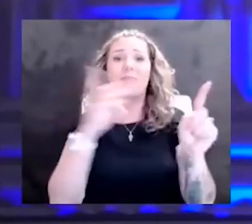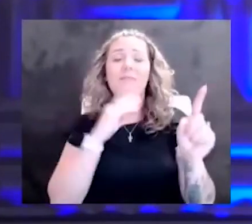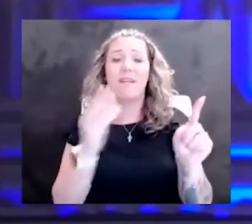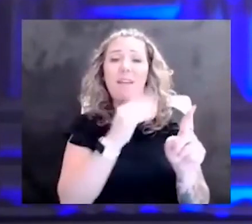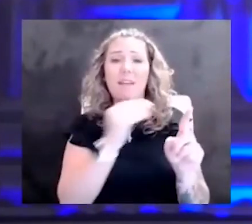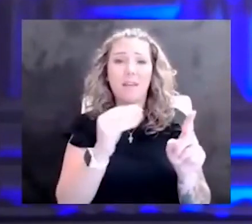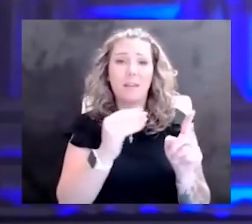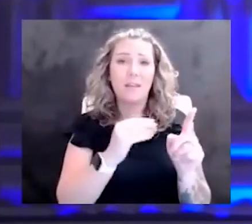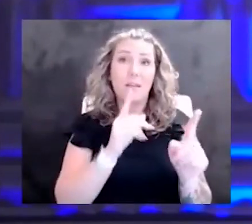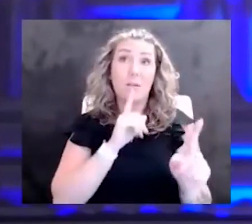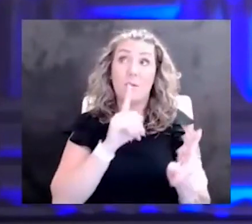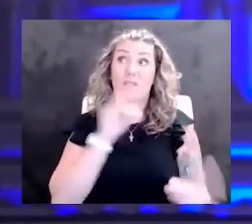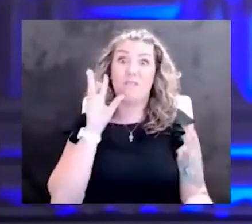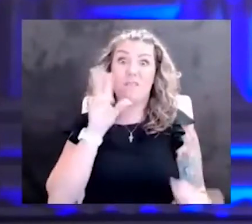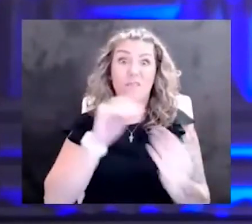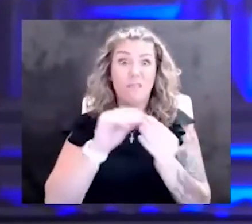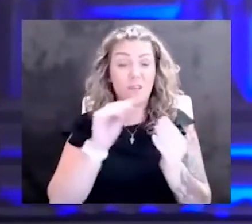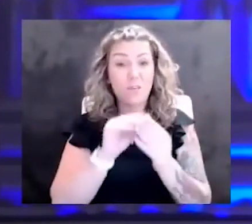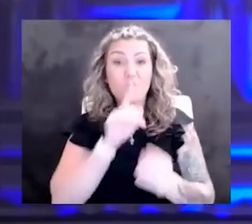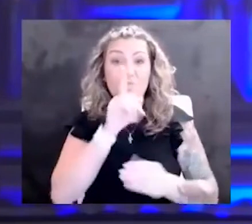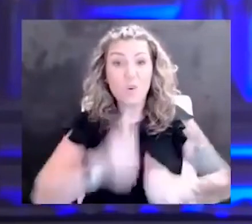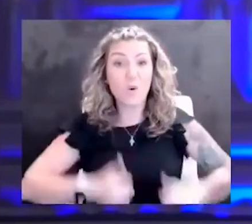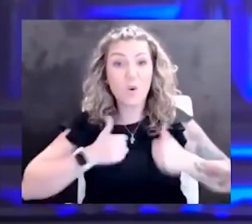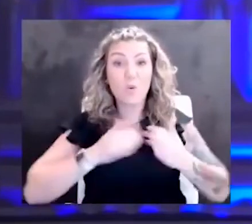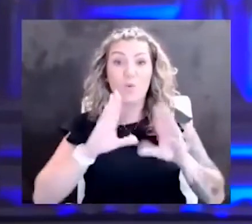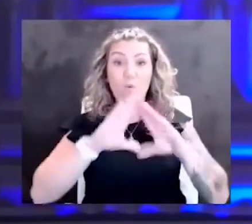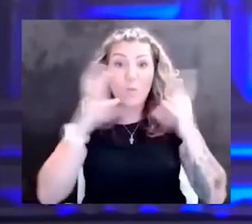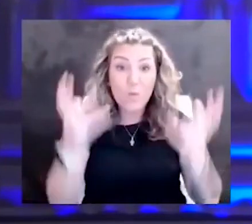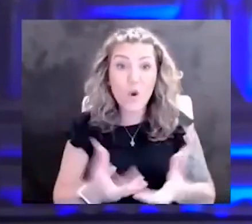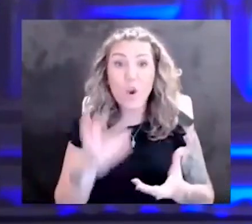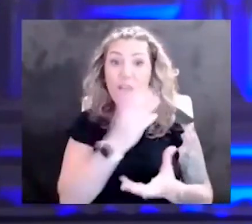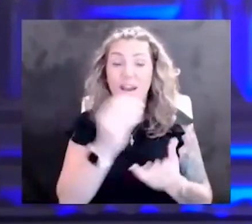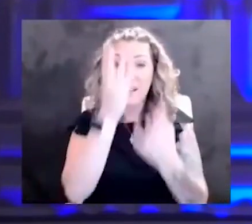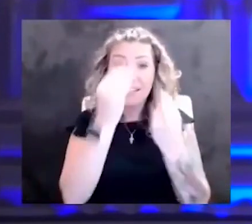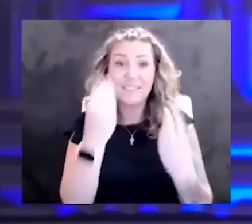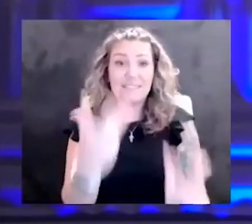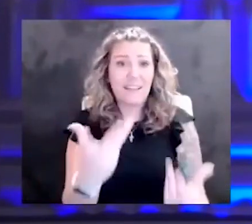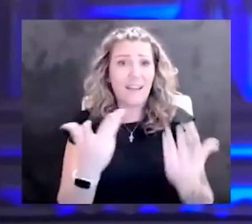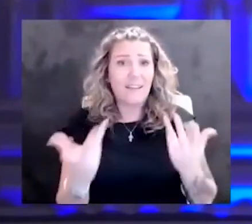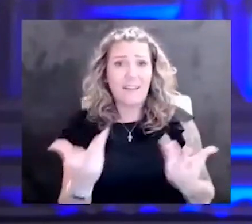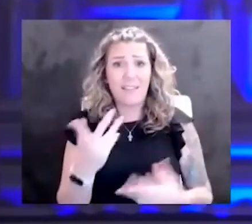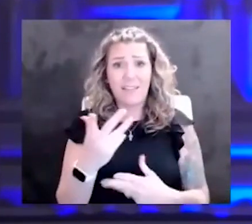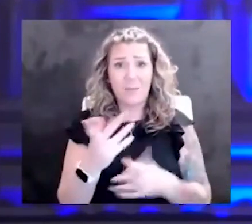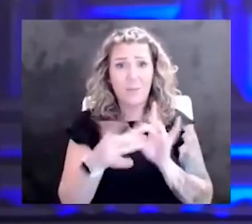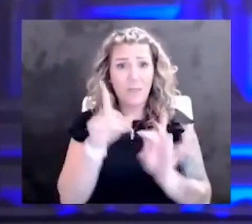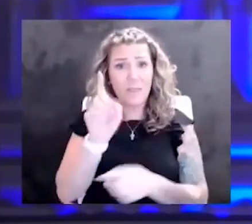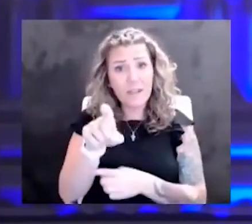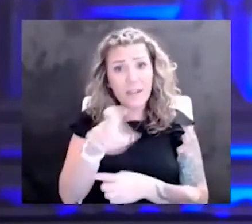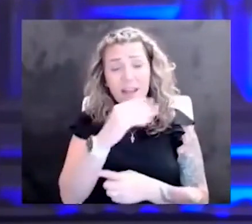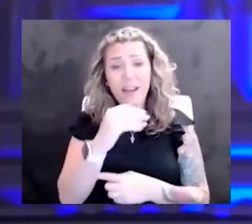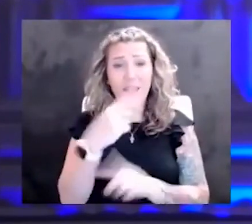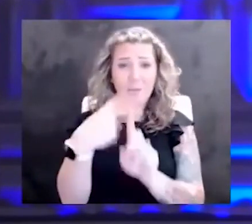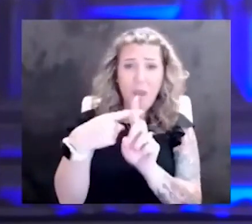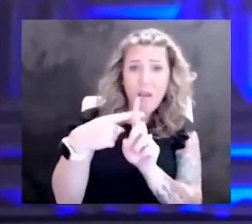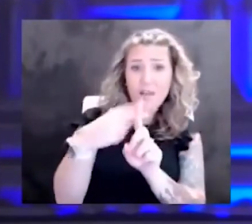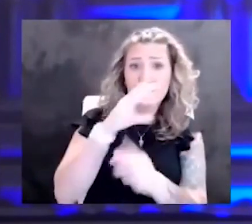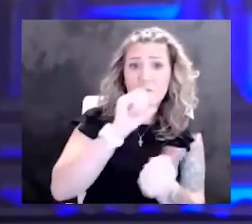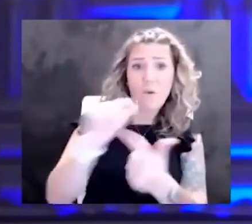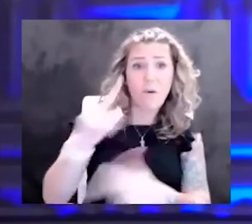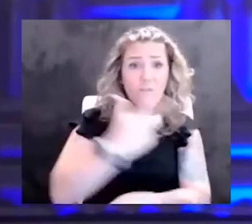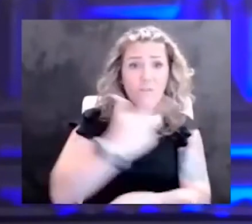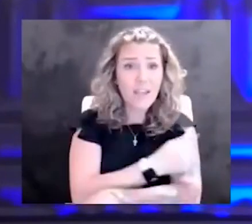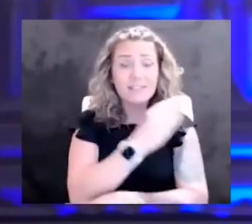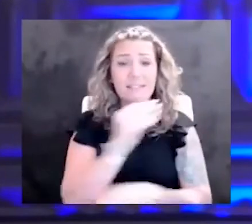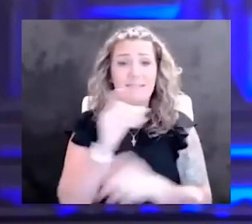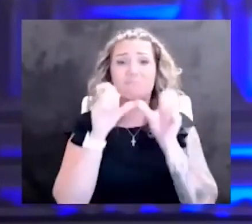world and benchtop data about the need and the positives of vaccination. It continues